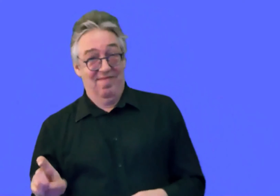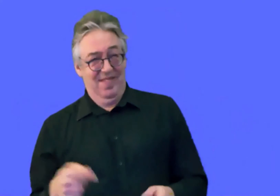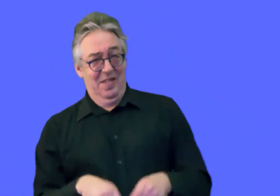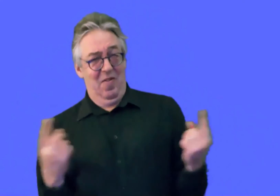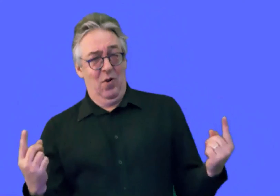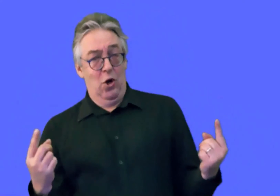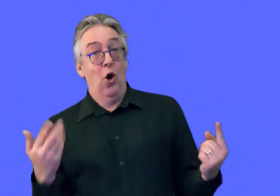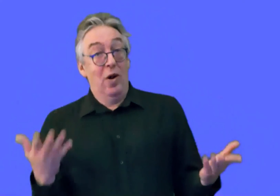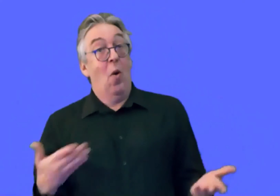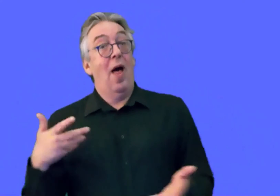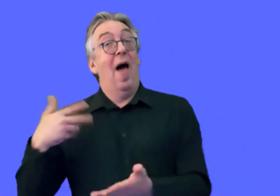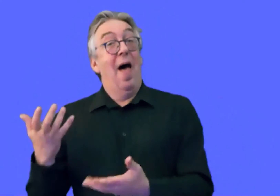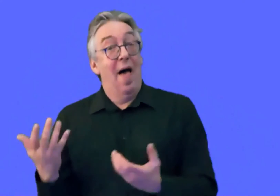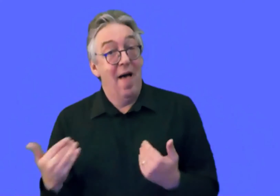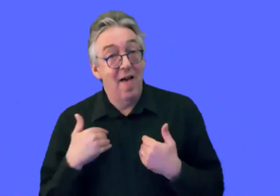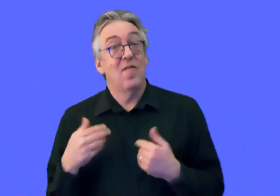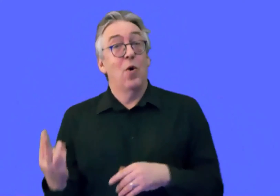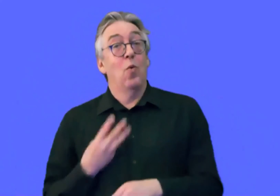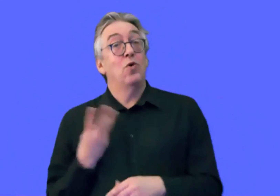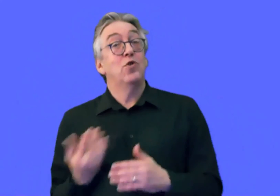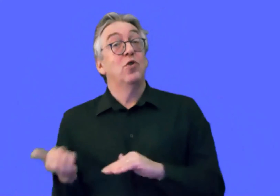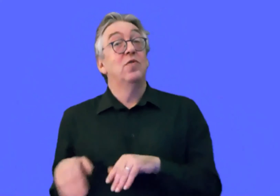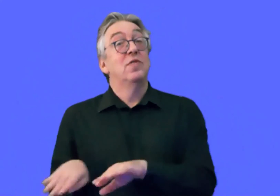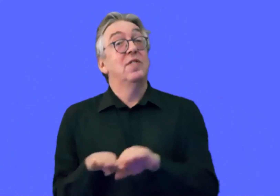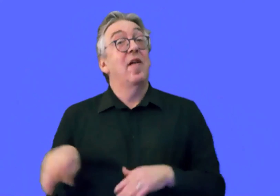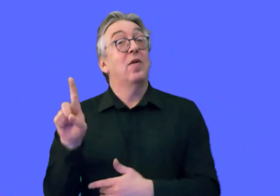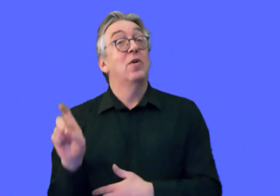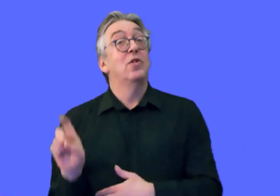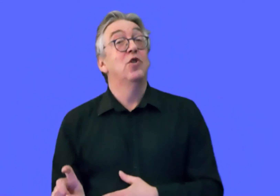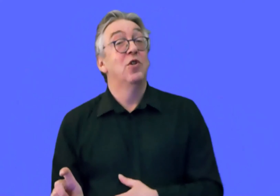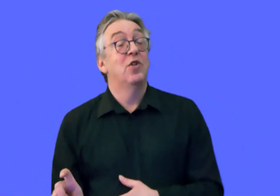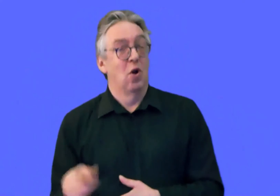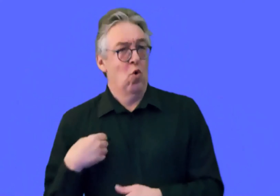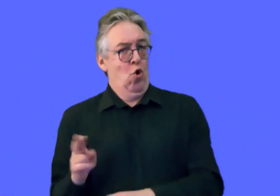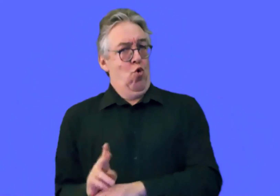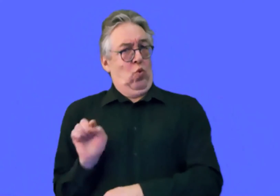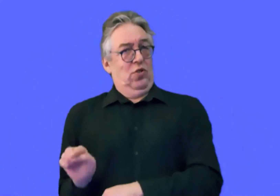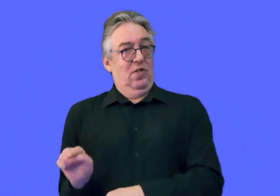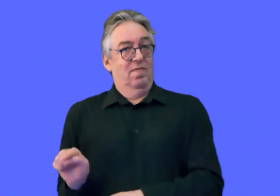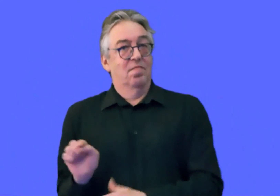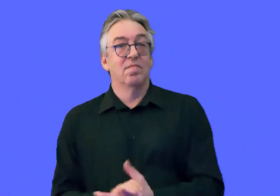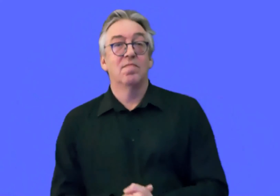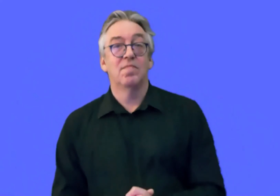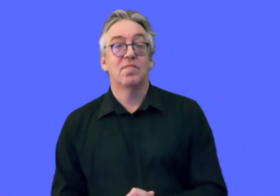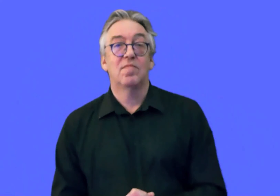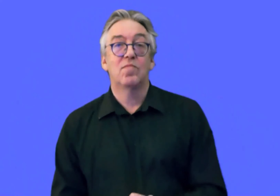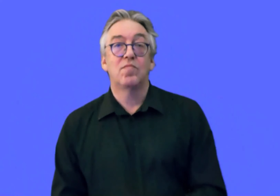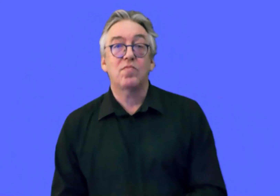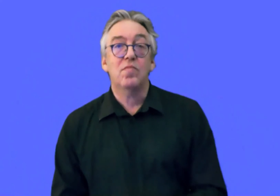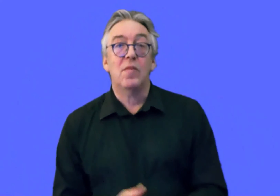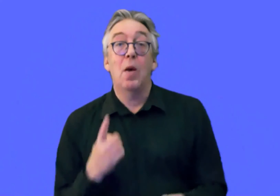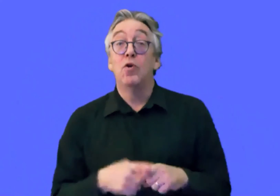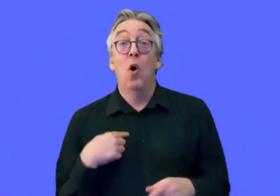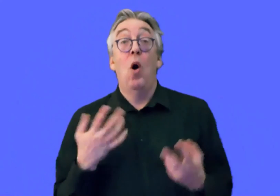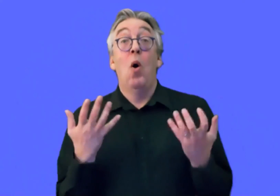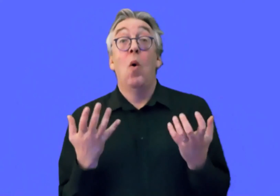the Washington standard group of questions, which we are meant to use. Then the other thing was to mobilize the resources, and